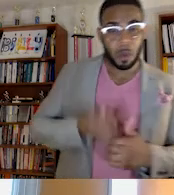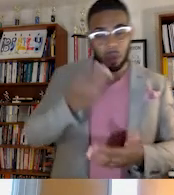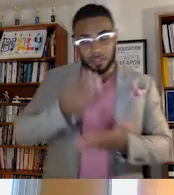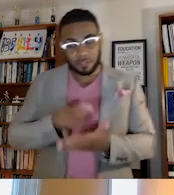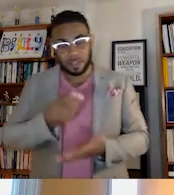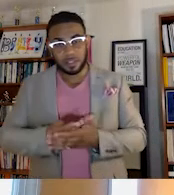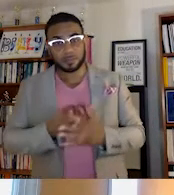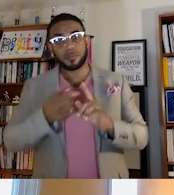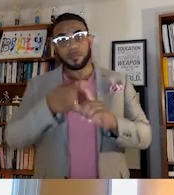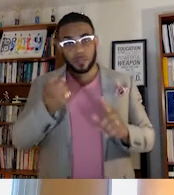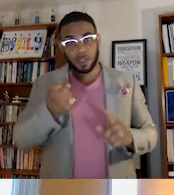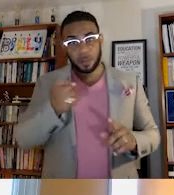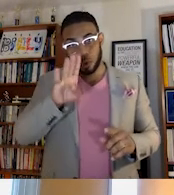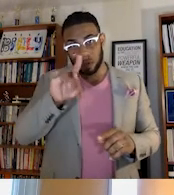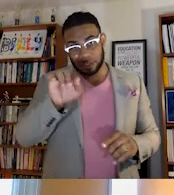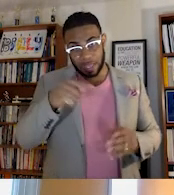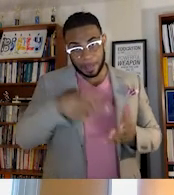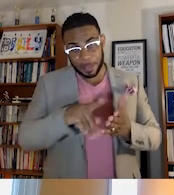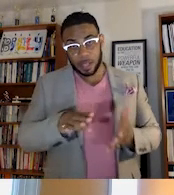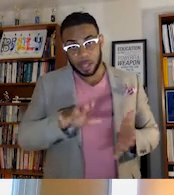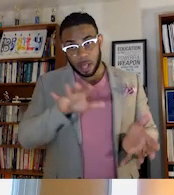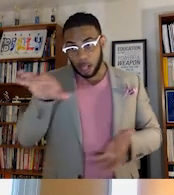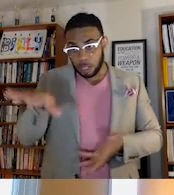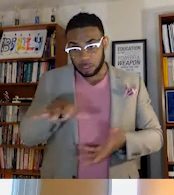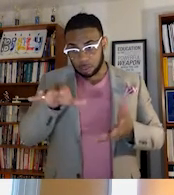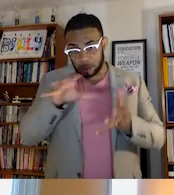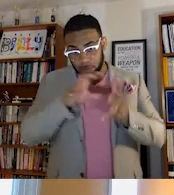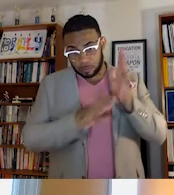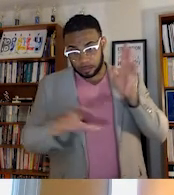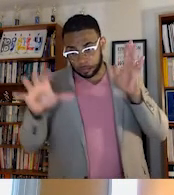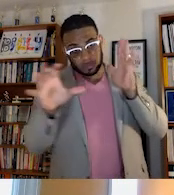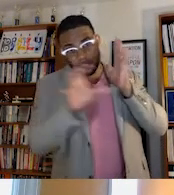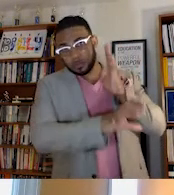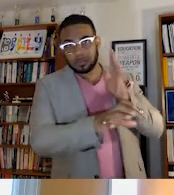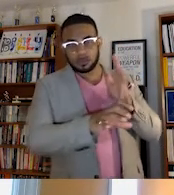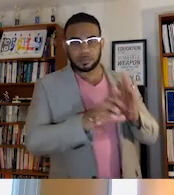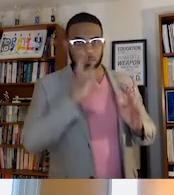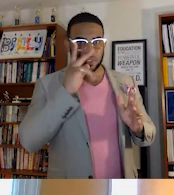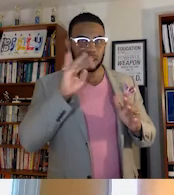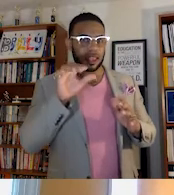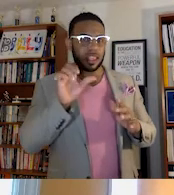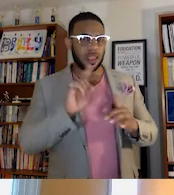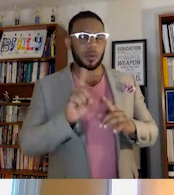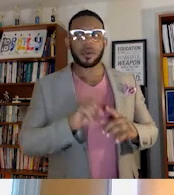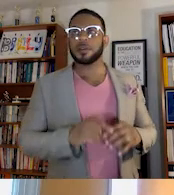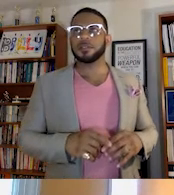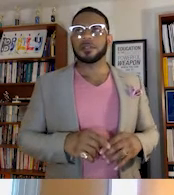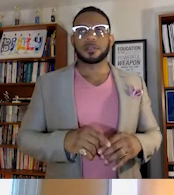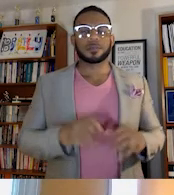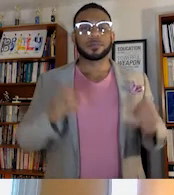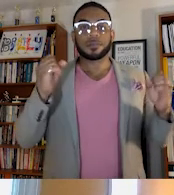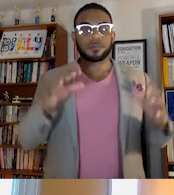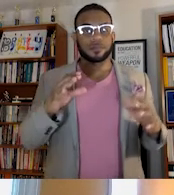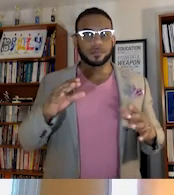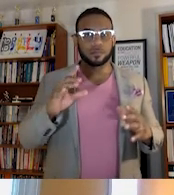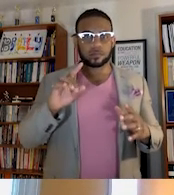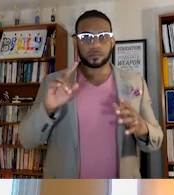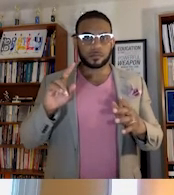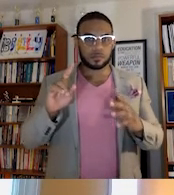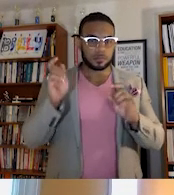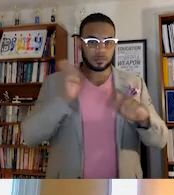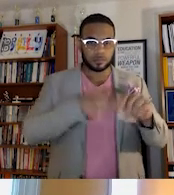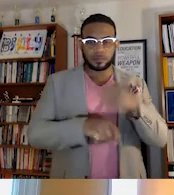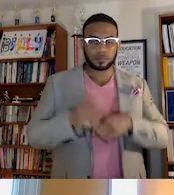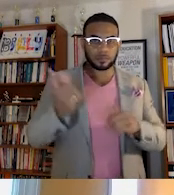funding from your taxpayers. And you're seeing cases where, a lot of these arrests that